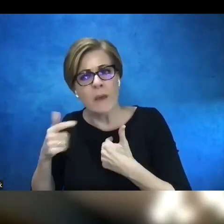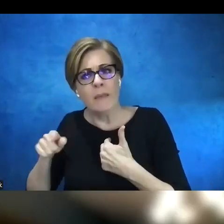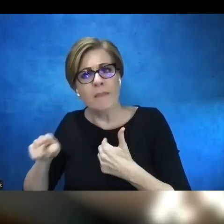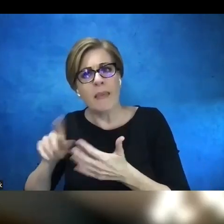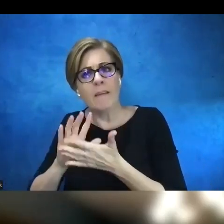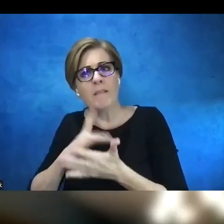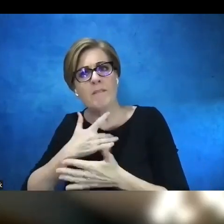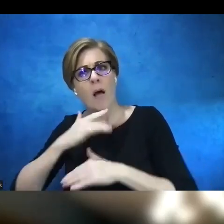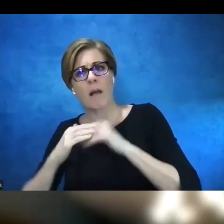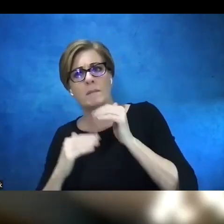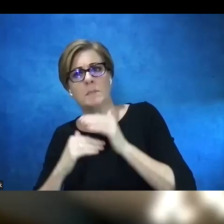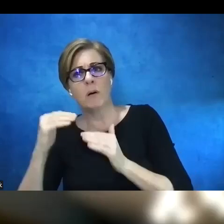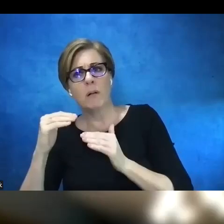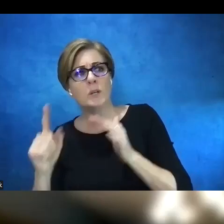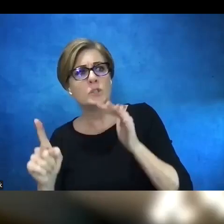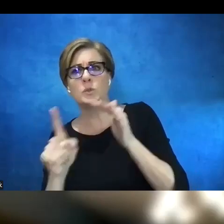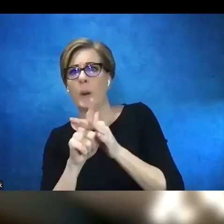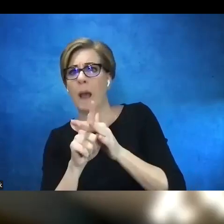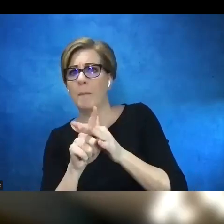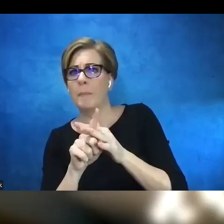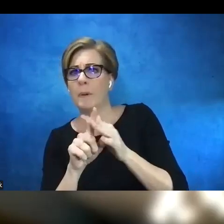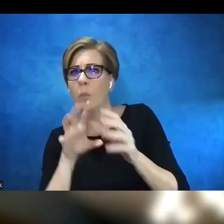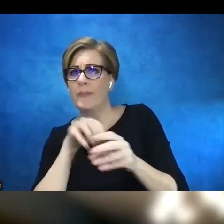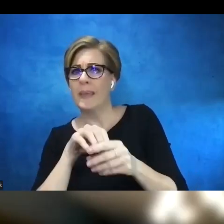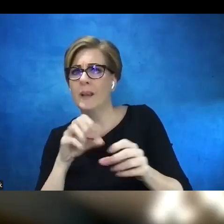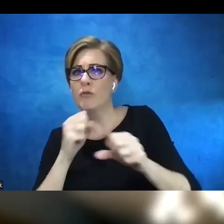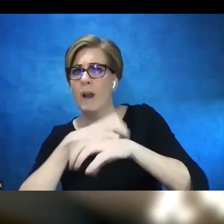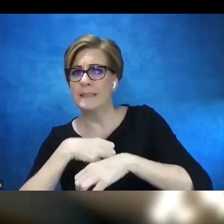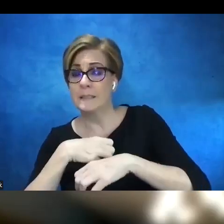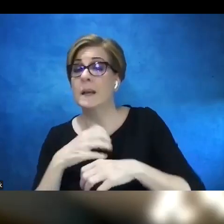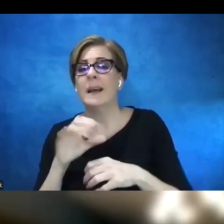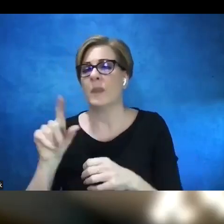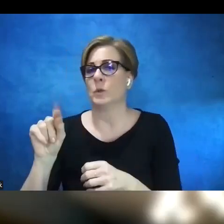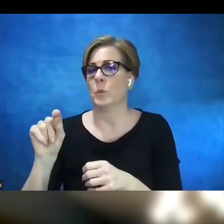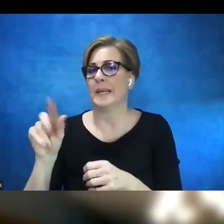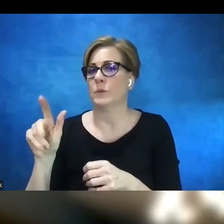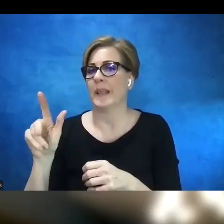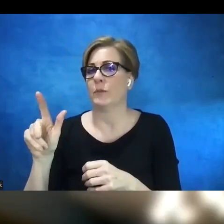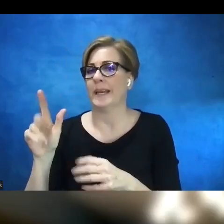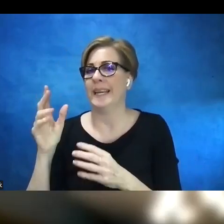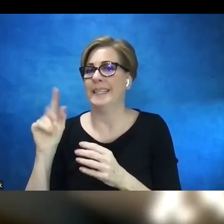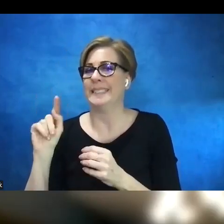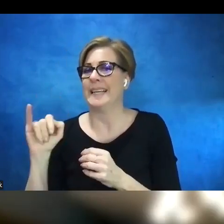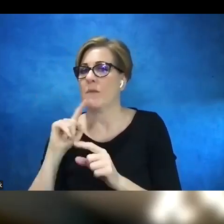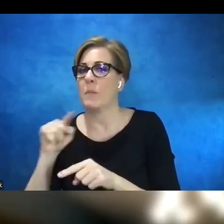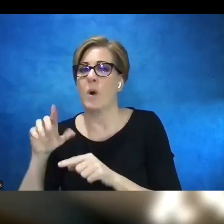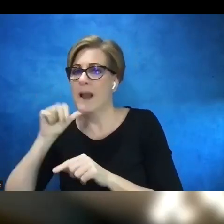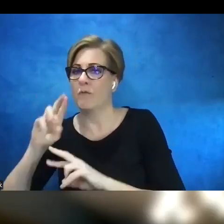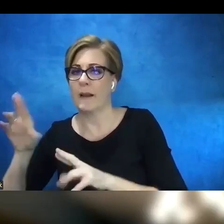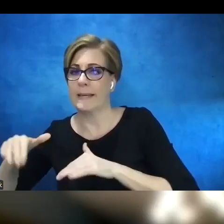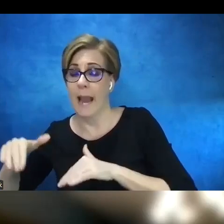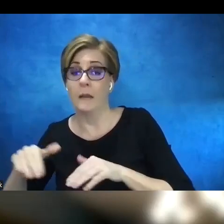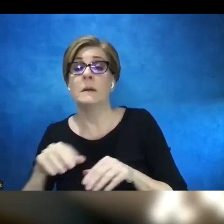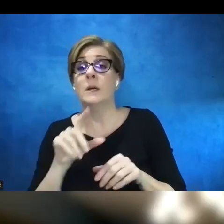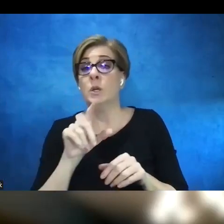to help someone during their worst day. The 2023 is not available yet, but the 2022 TTI report also has some interesting